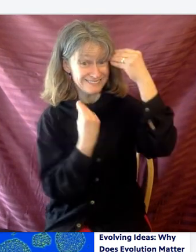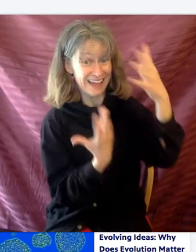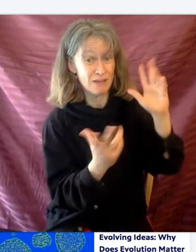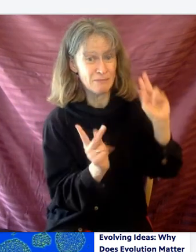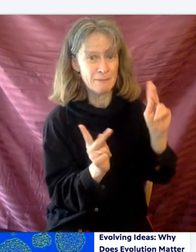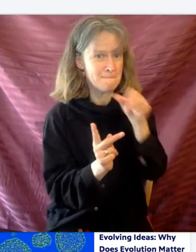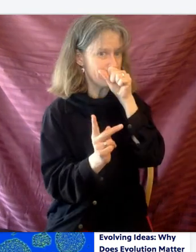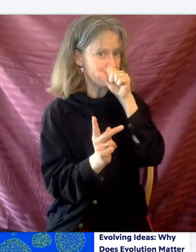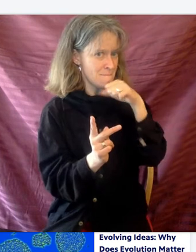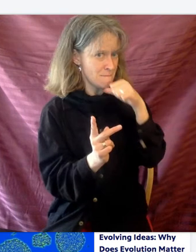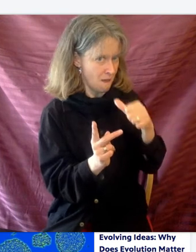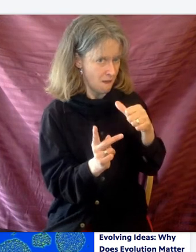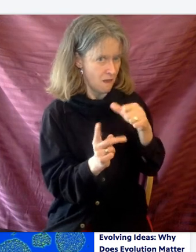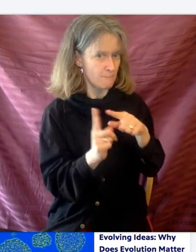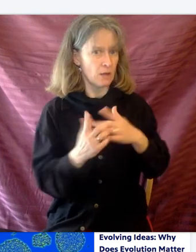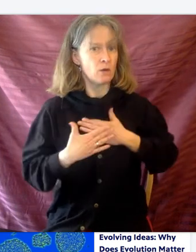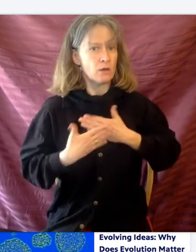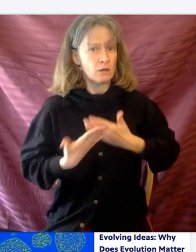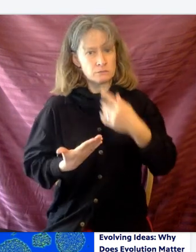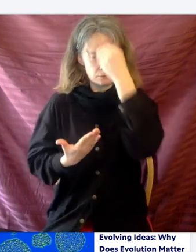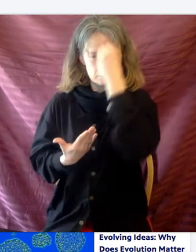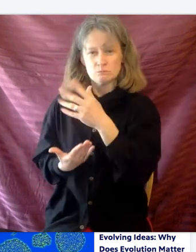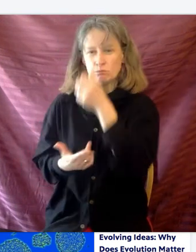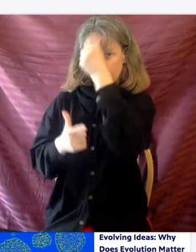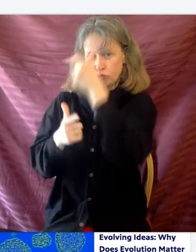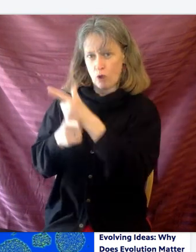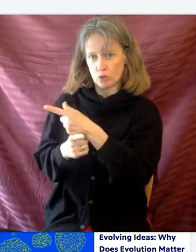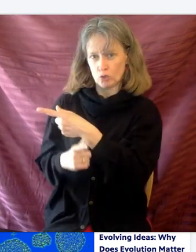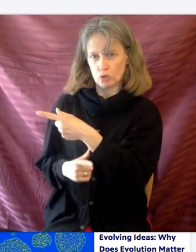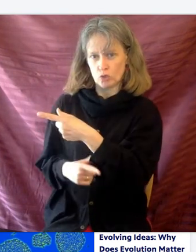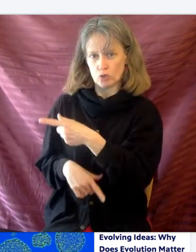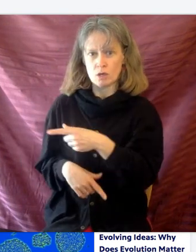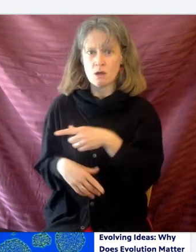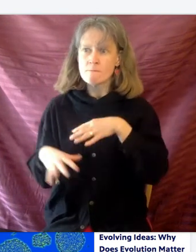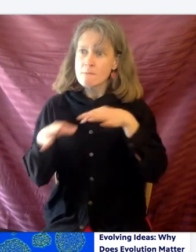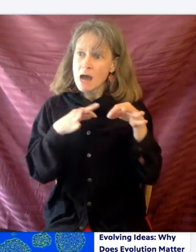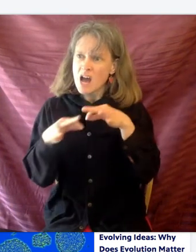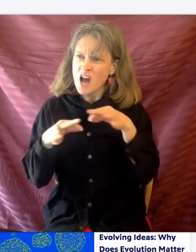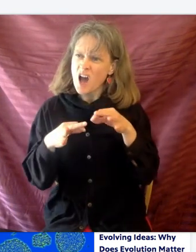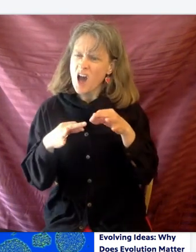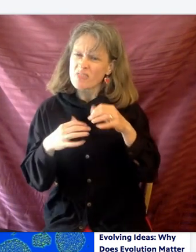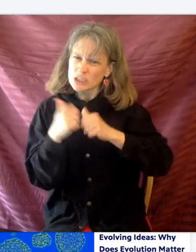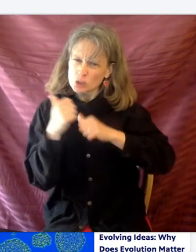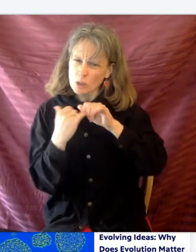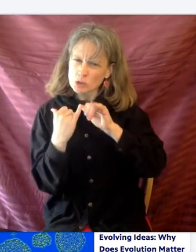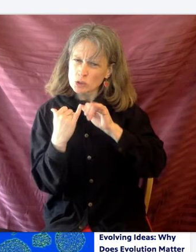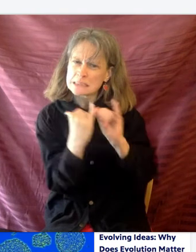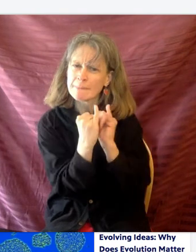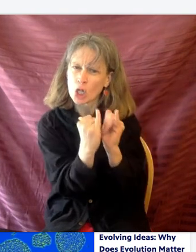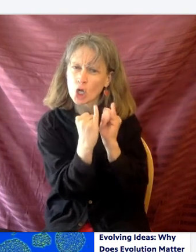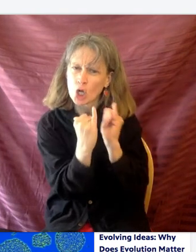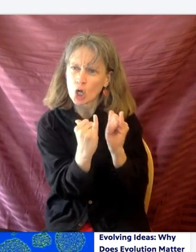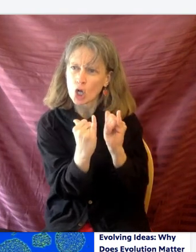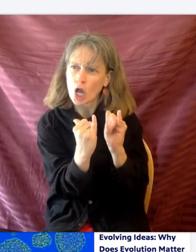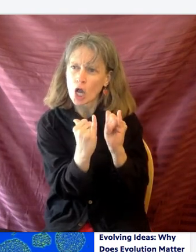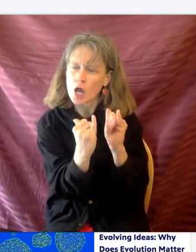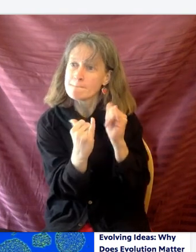brother was an exception. The similarity of structure indicates one thing and one thing only: an ancient common